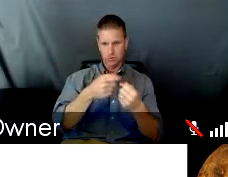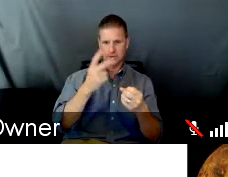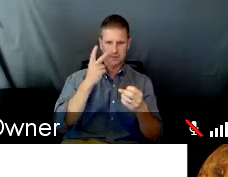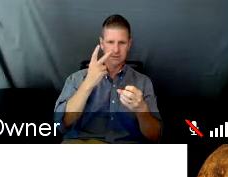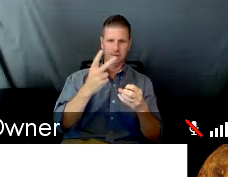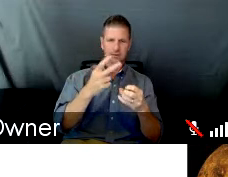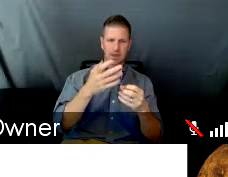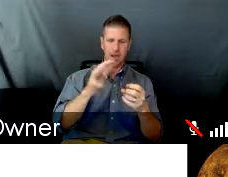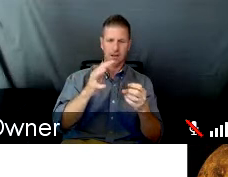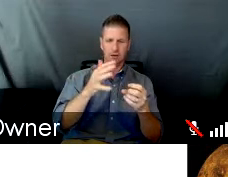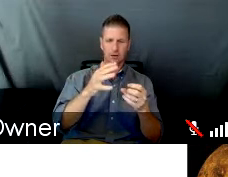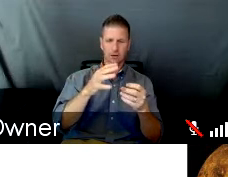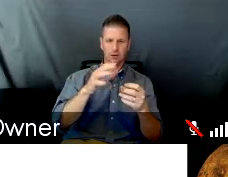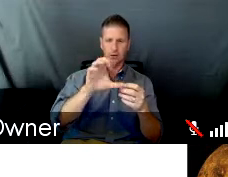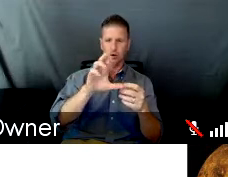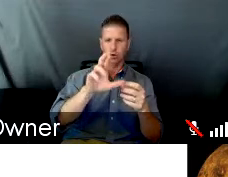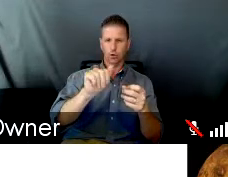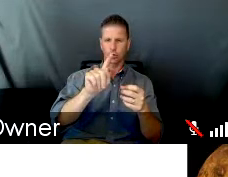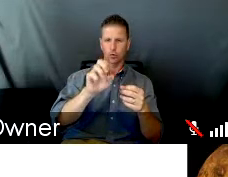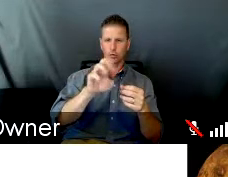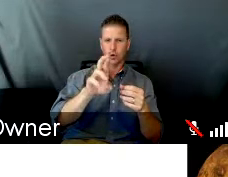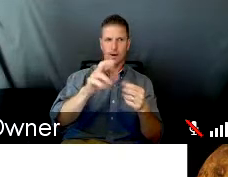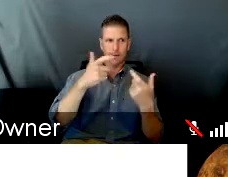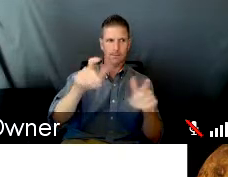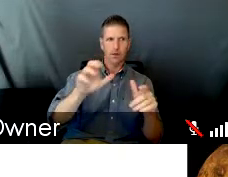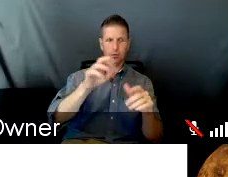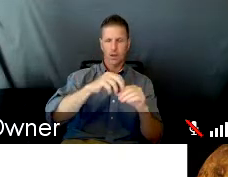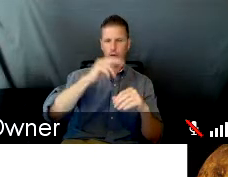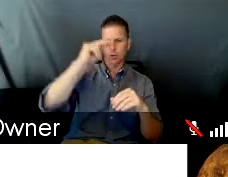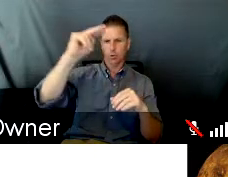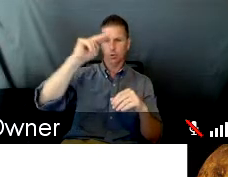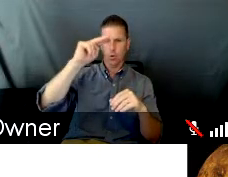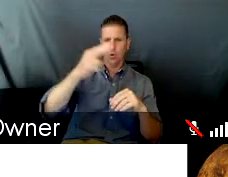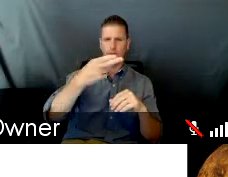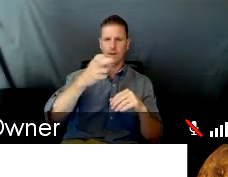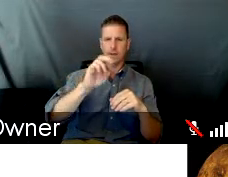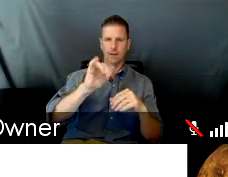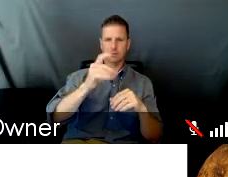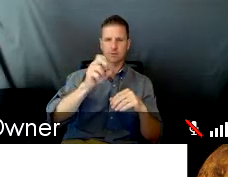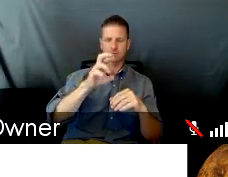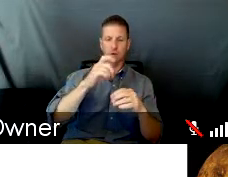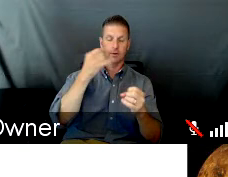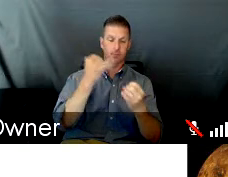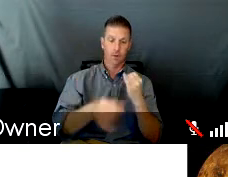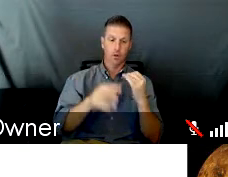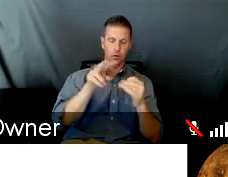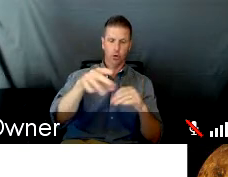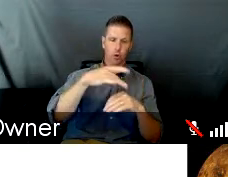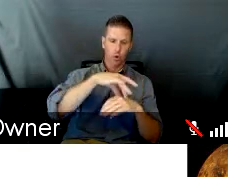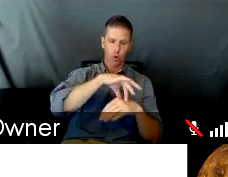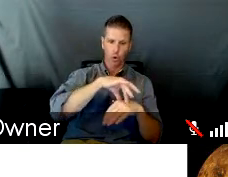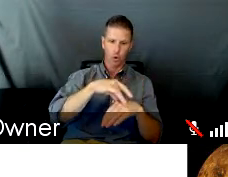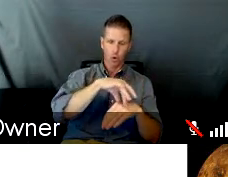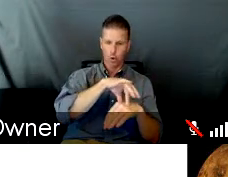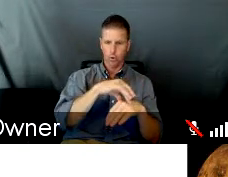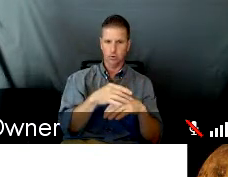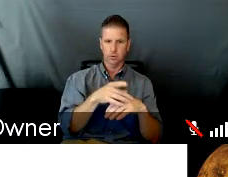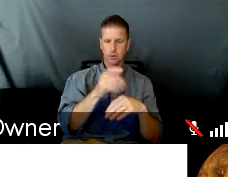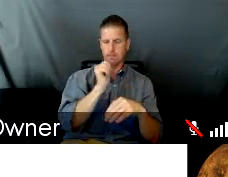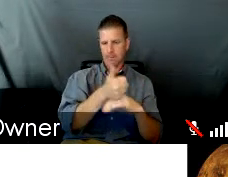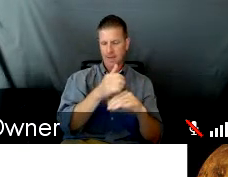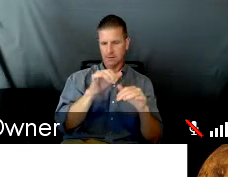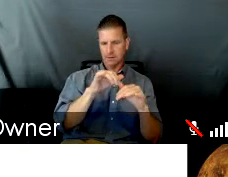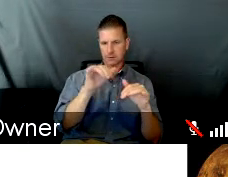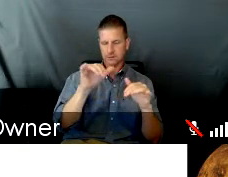of a crater, a giant crater in the northern hemisphere of Mars. And then finally, if you look at Earth, the Earth-Moon system, we